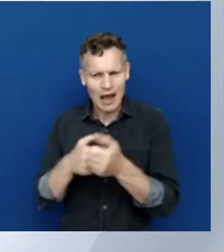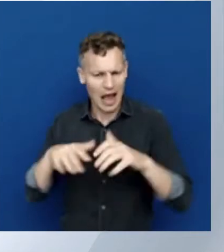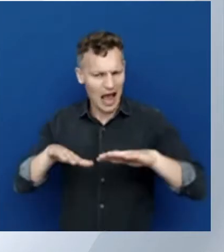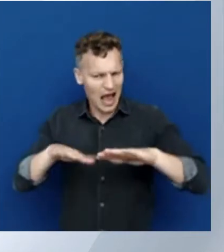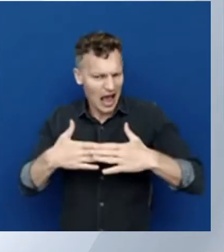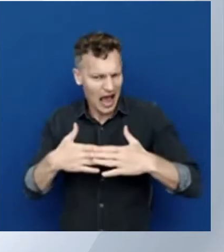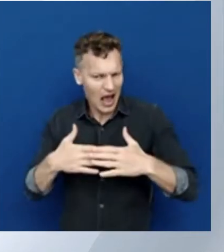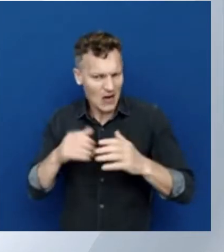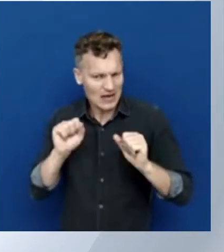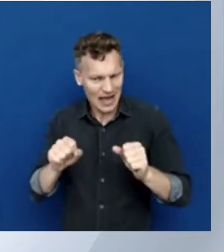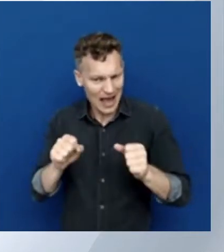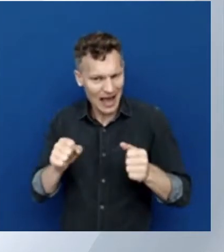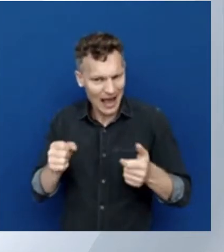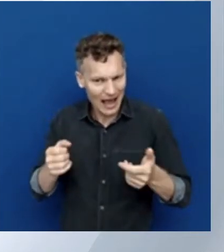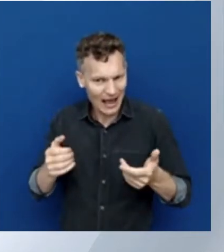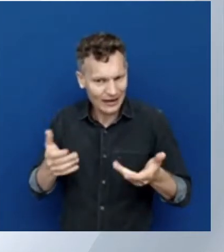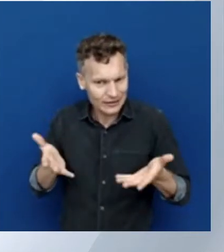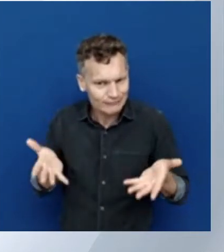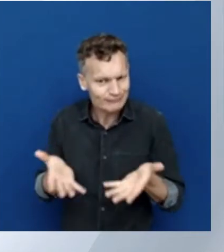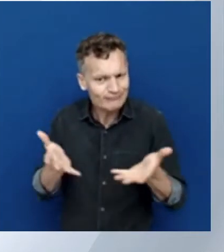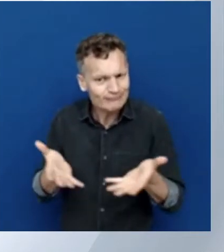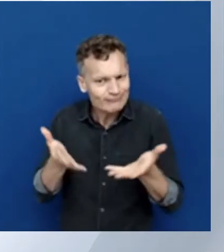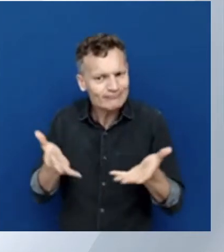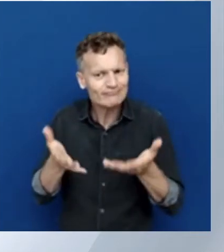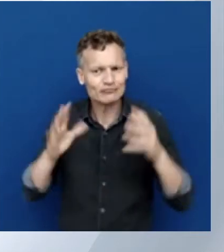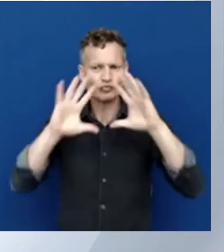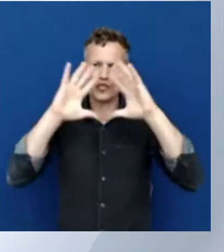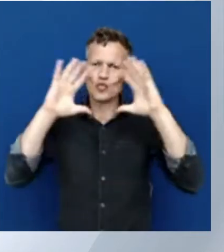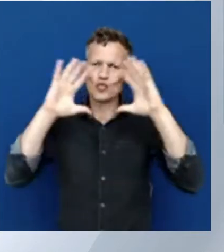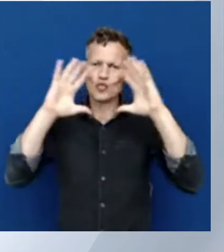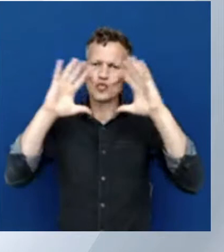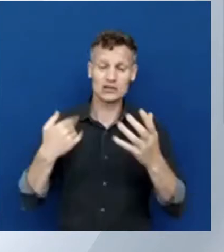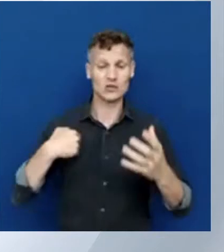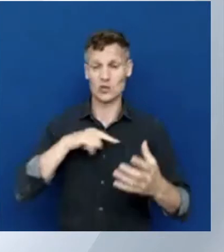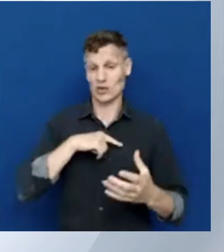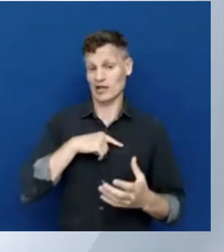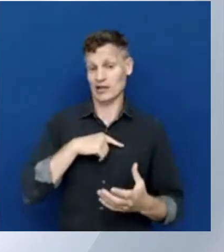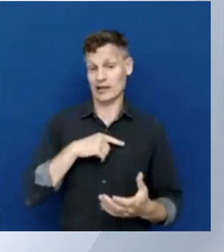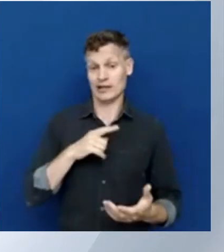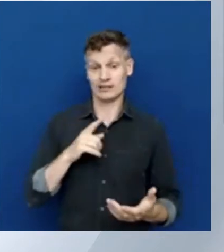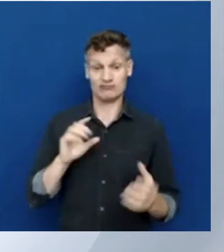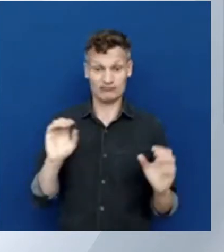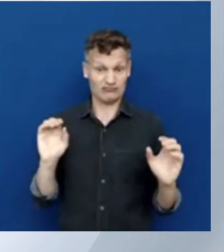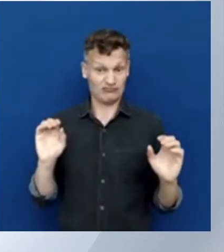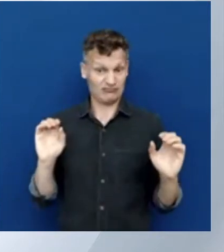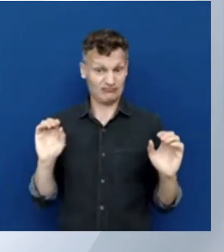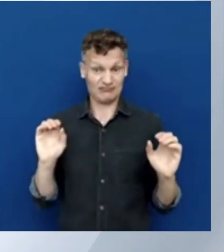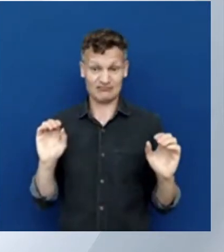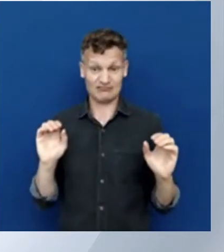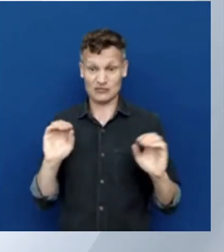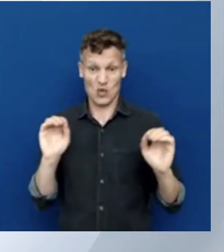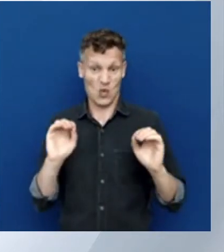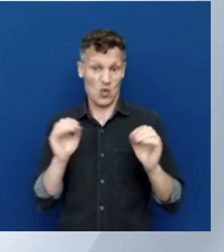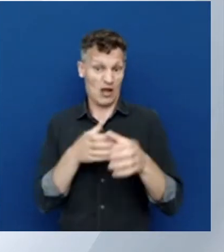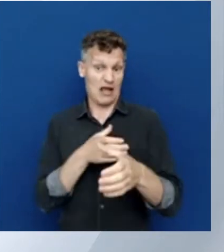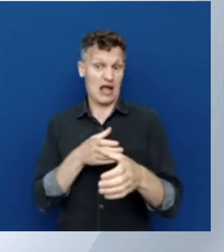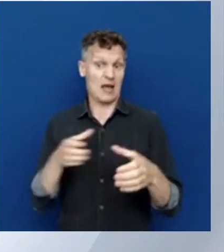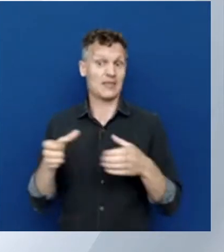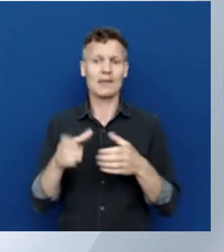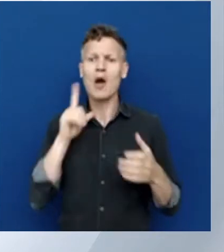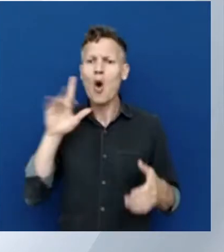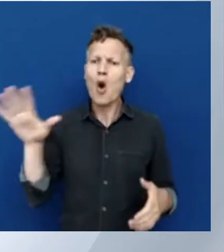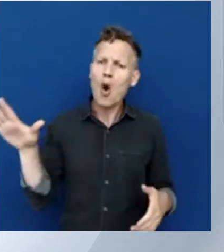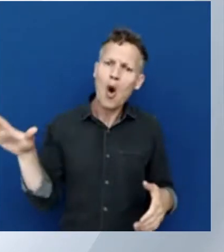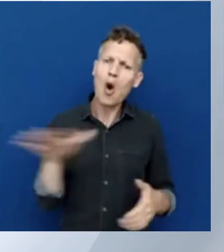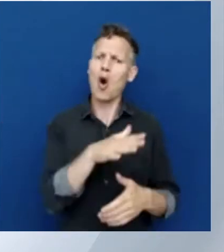when we lack empathy? And now hear me out here. I'm not actually singling out everyone. What I'm trying to